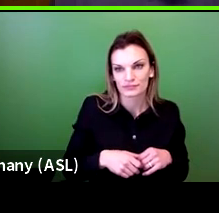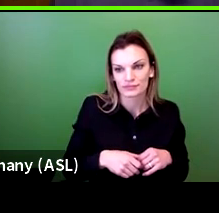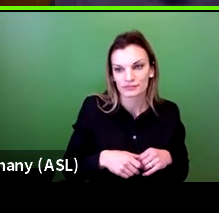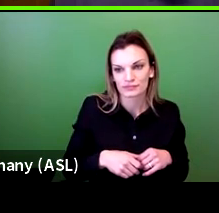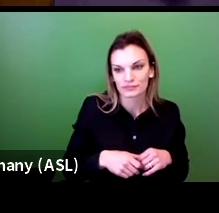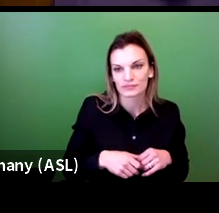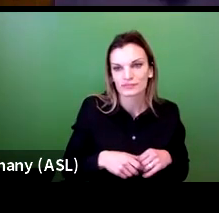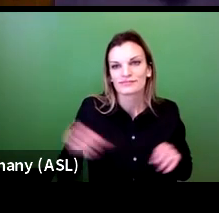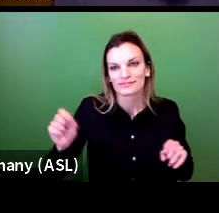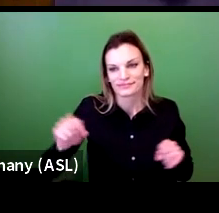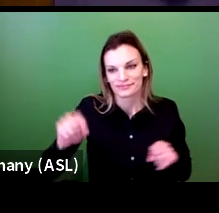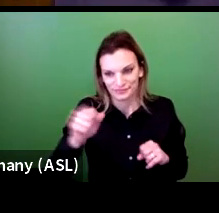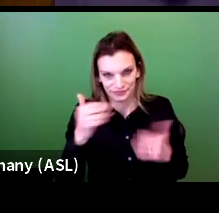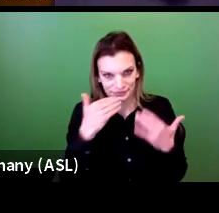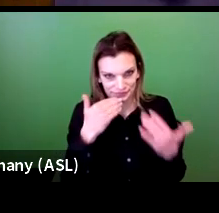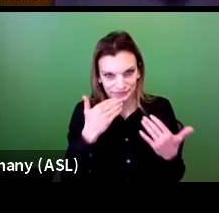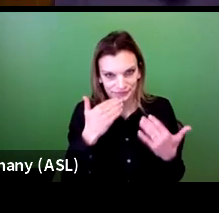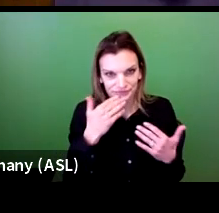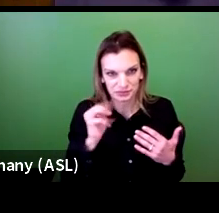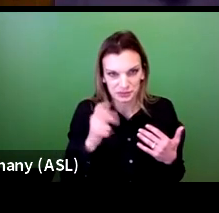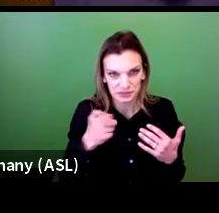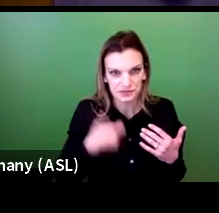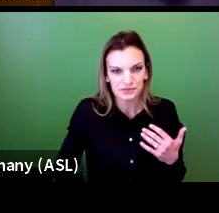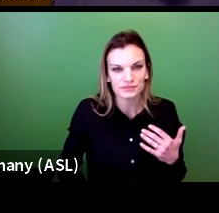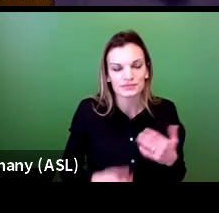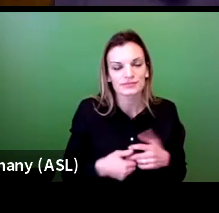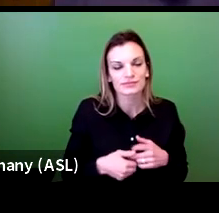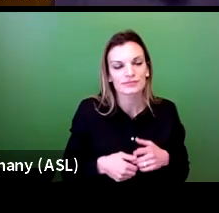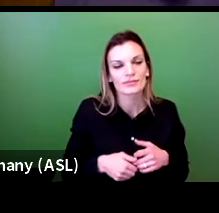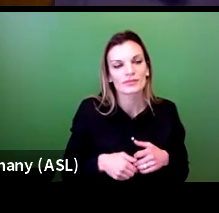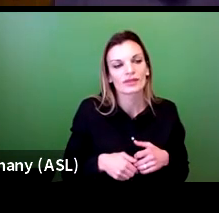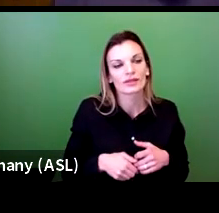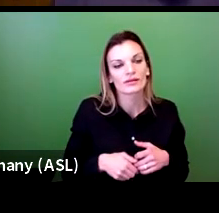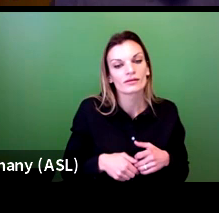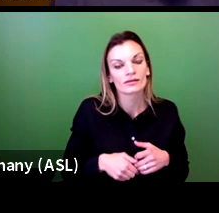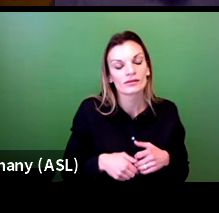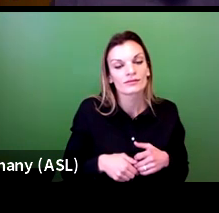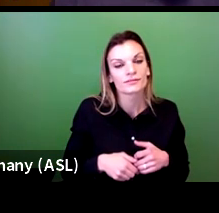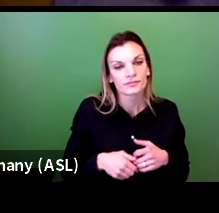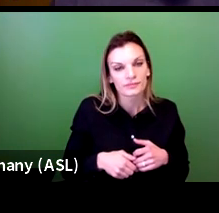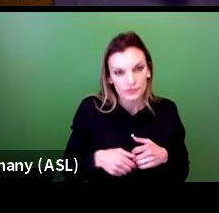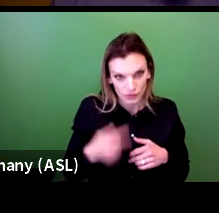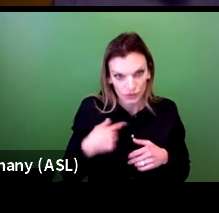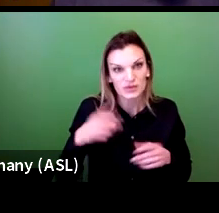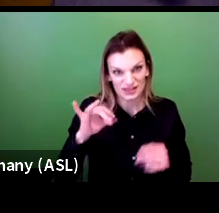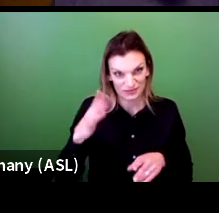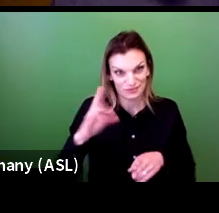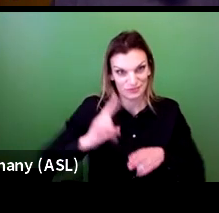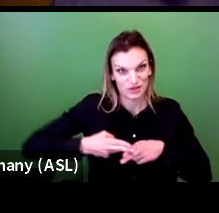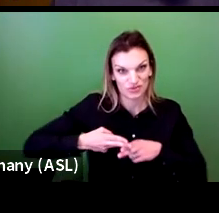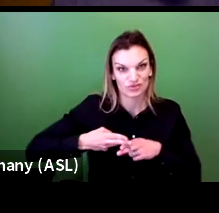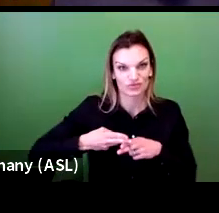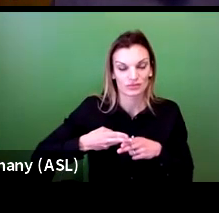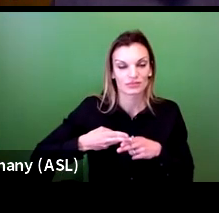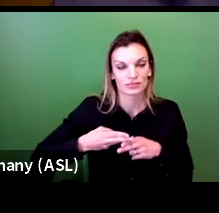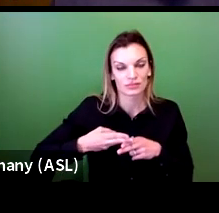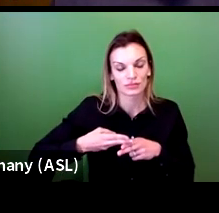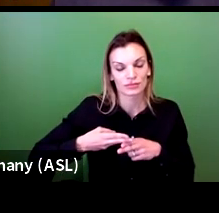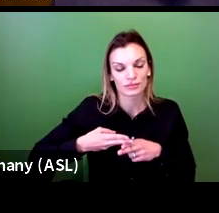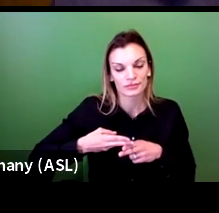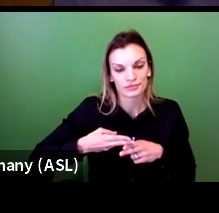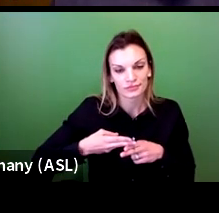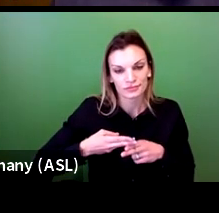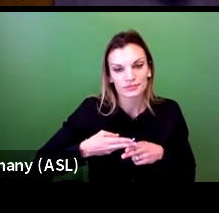Yes, thank you. So along those lines, we did mention something along those lines, so slightly, it's